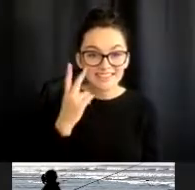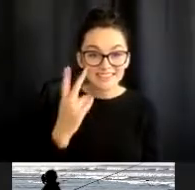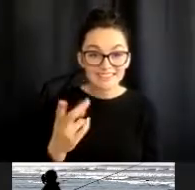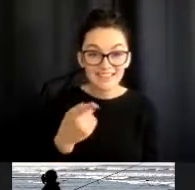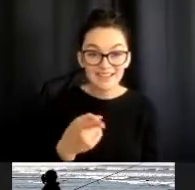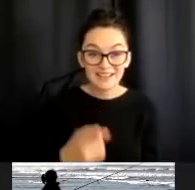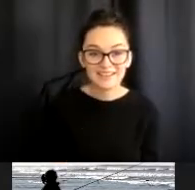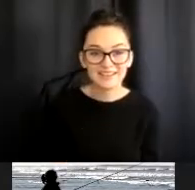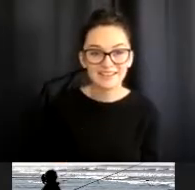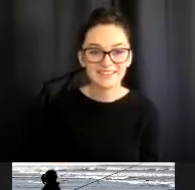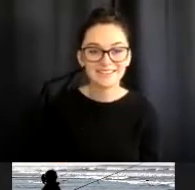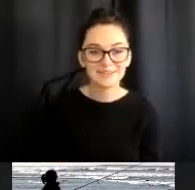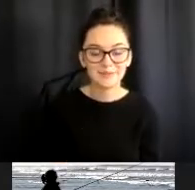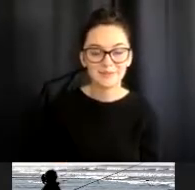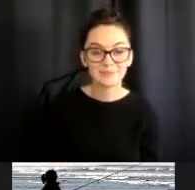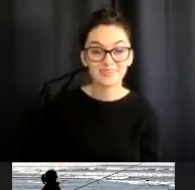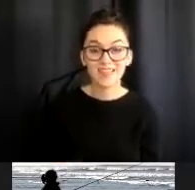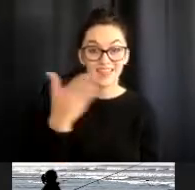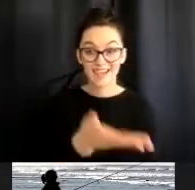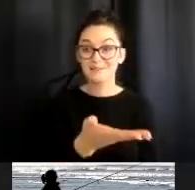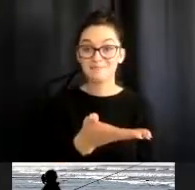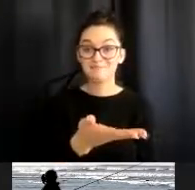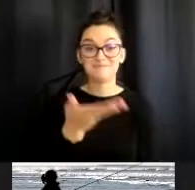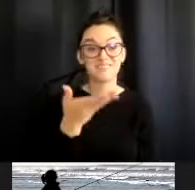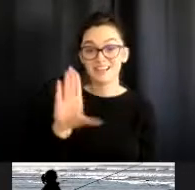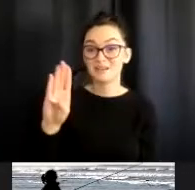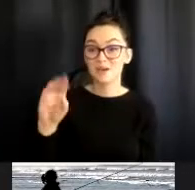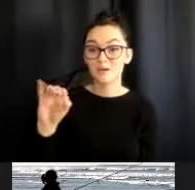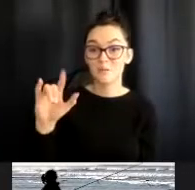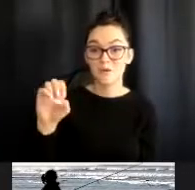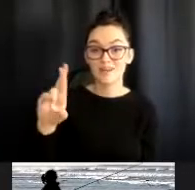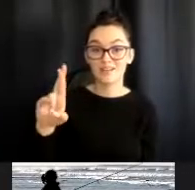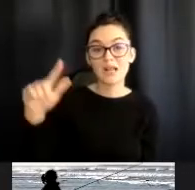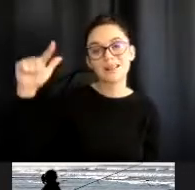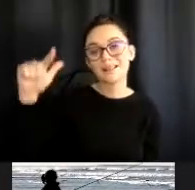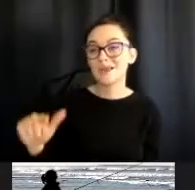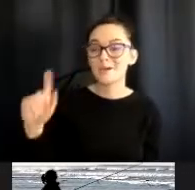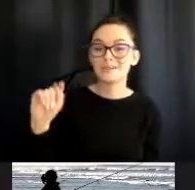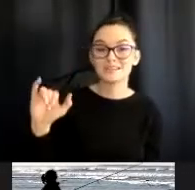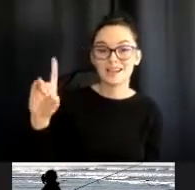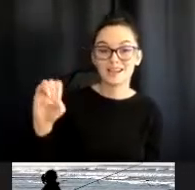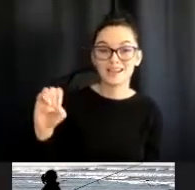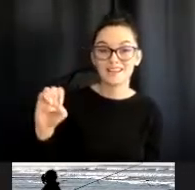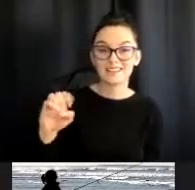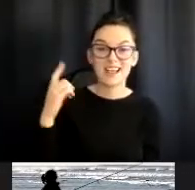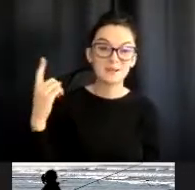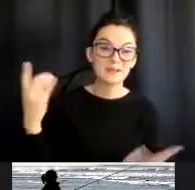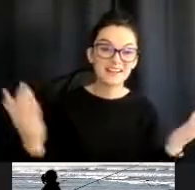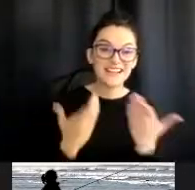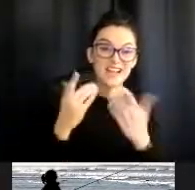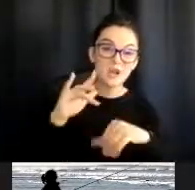museum? That's it. Low tide. It's been here since the early